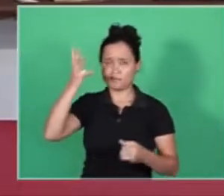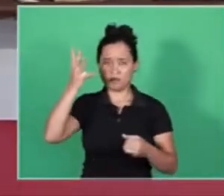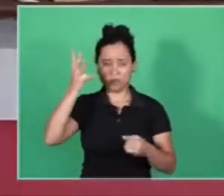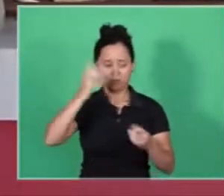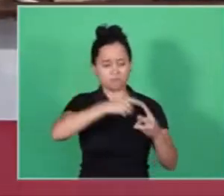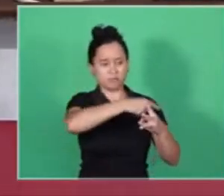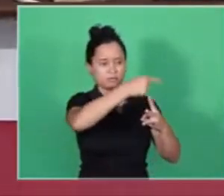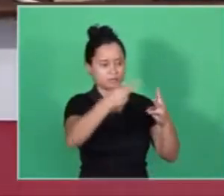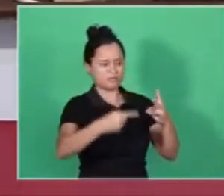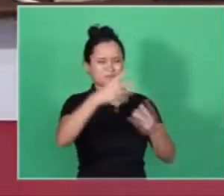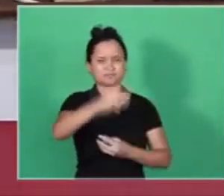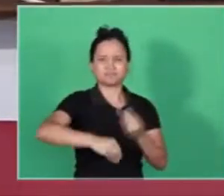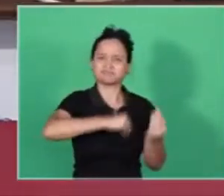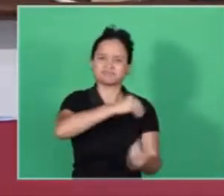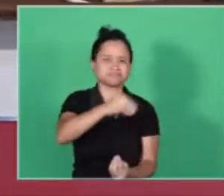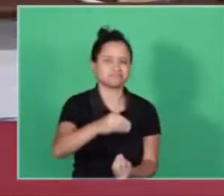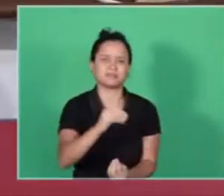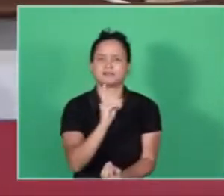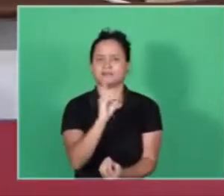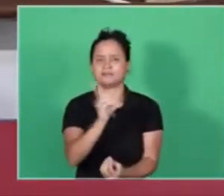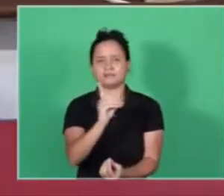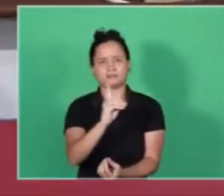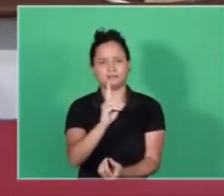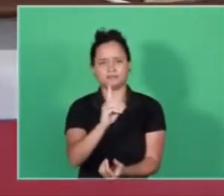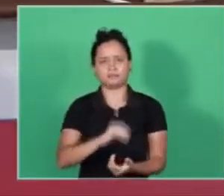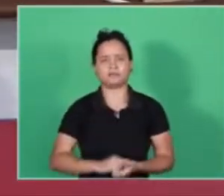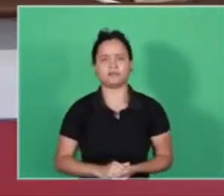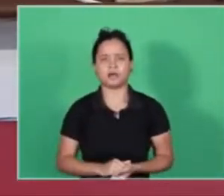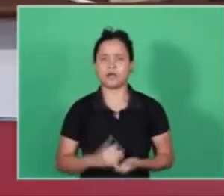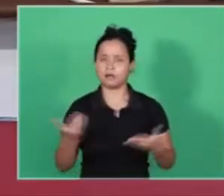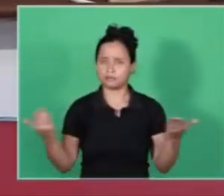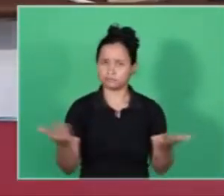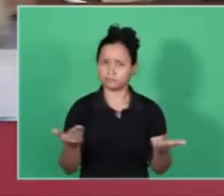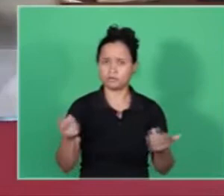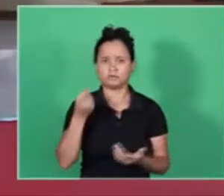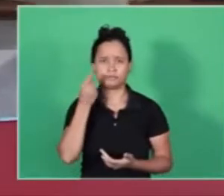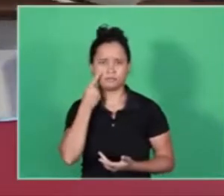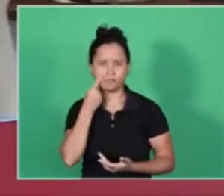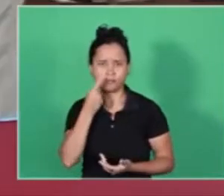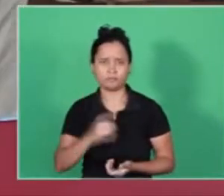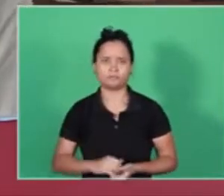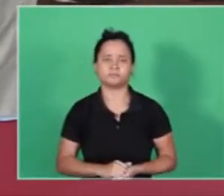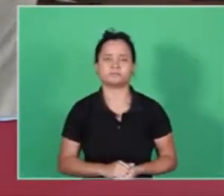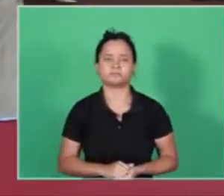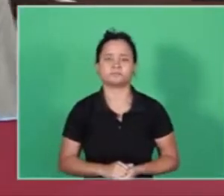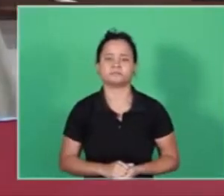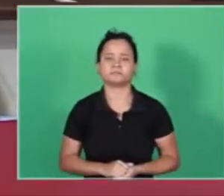with this. It's not able to. You want to see something.